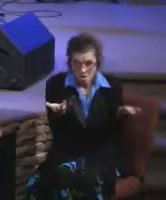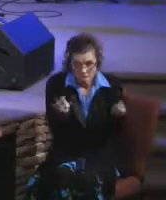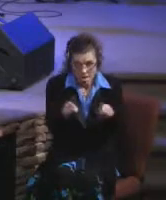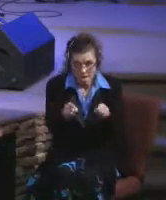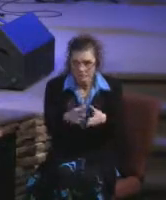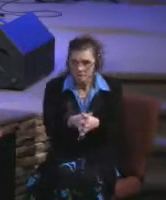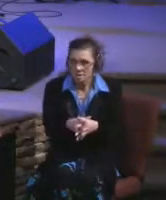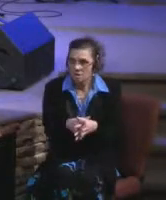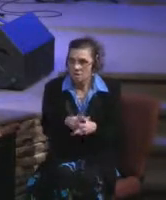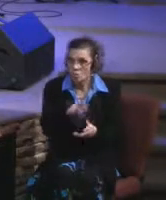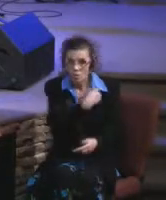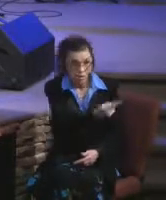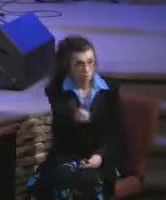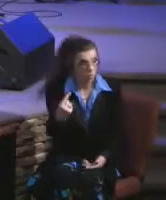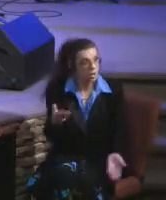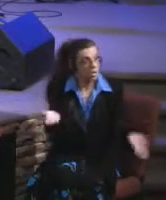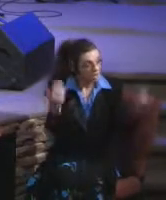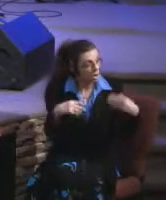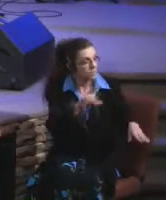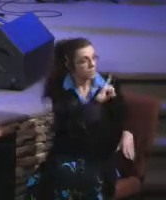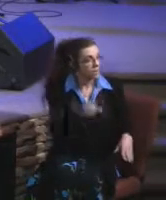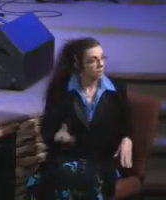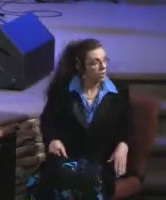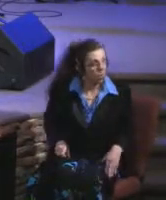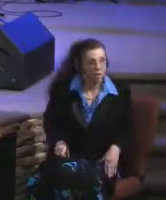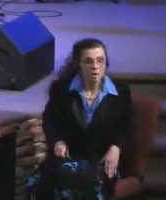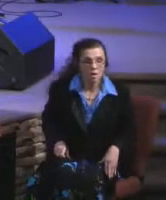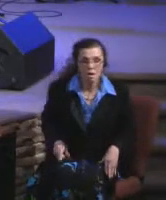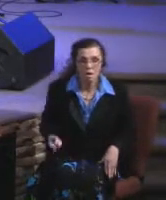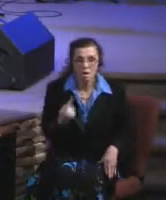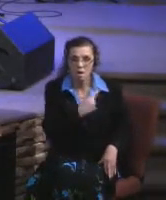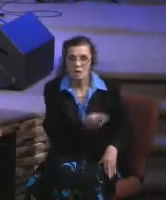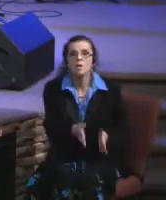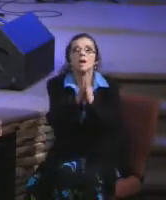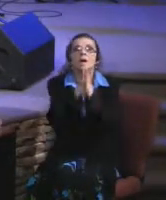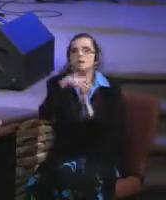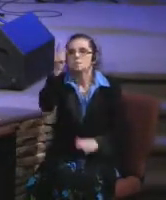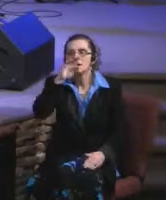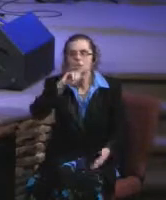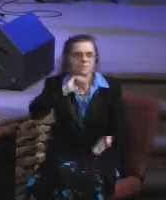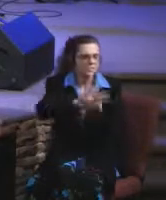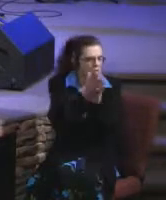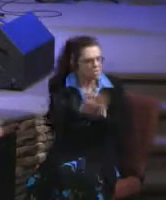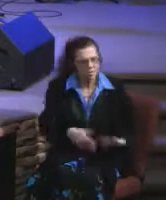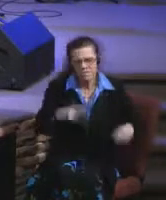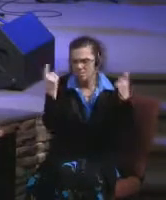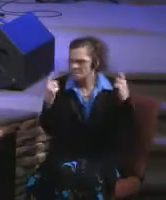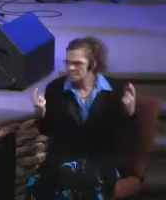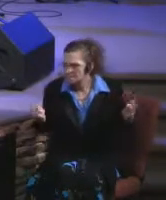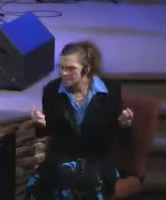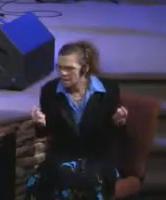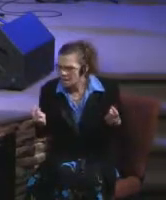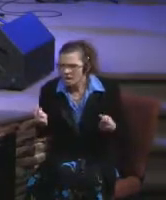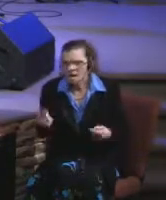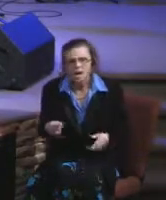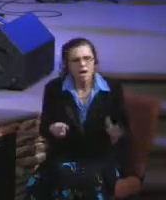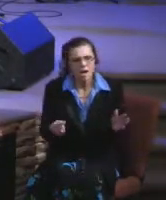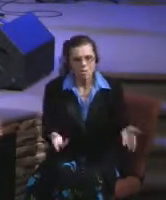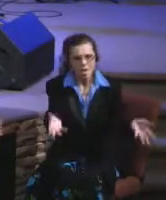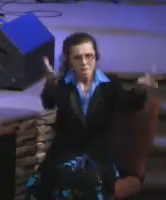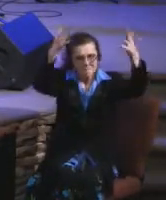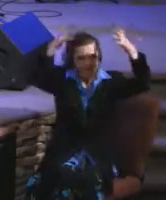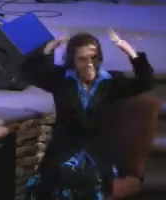happens whenever we come to the Lord. Amen. We come to the Lord and we ask God to forgive us of our sins. Amen. And we apply that